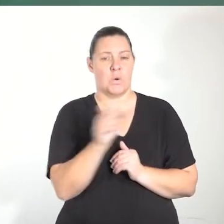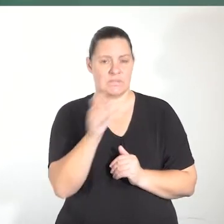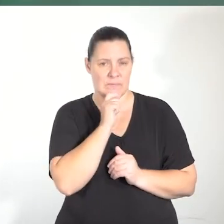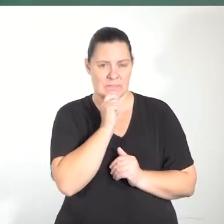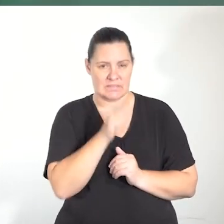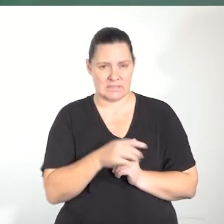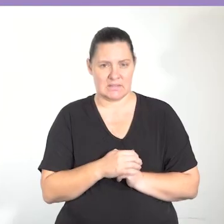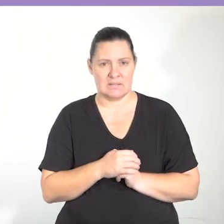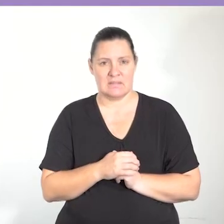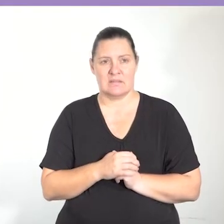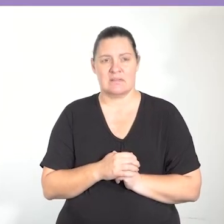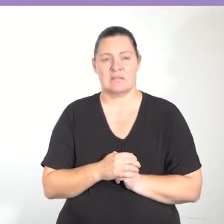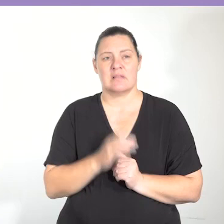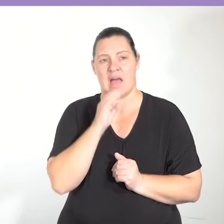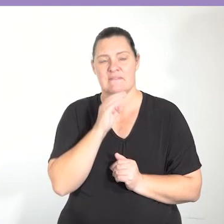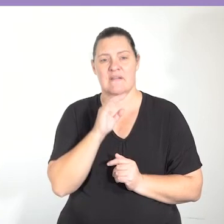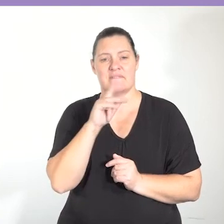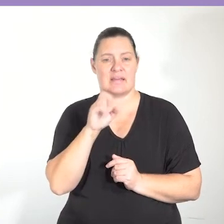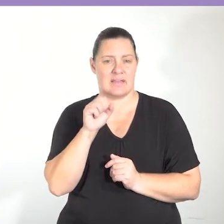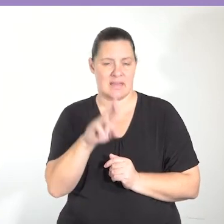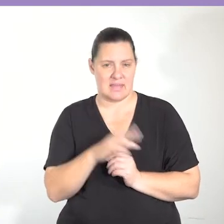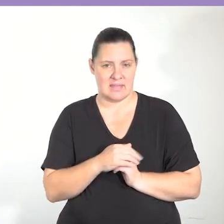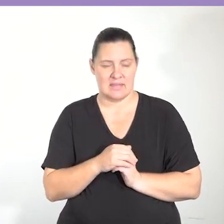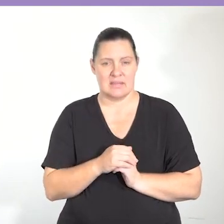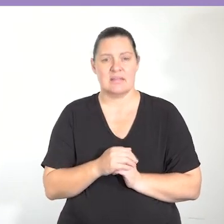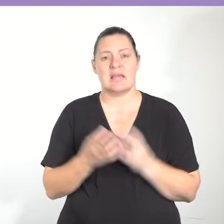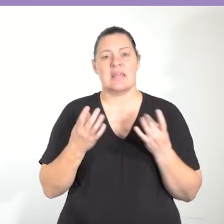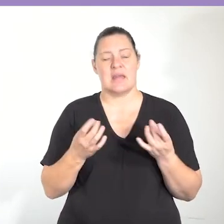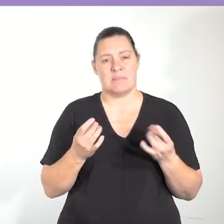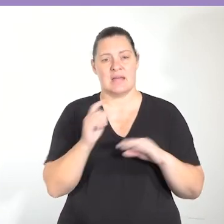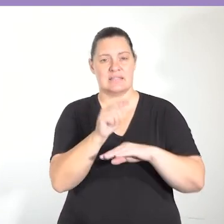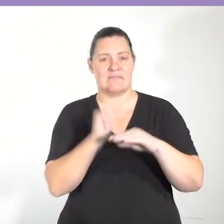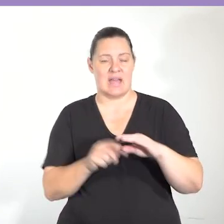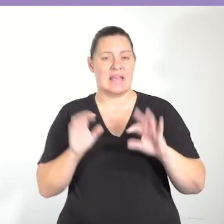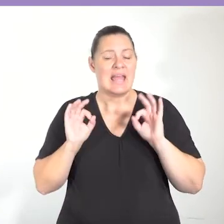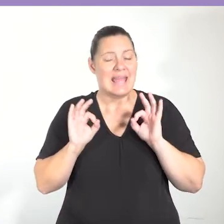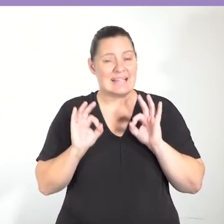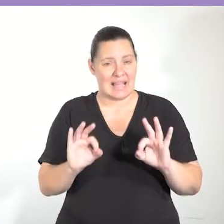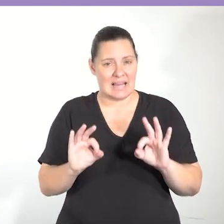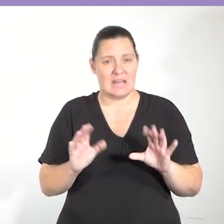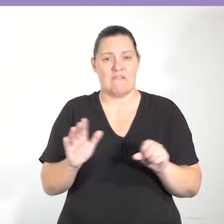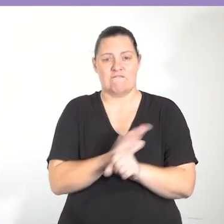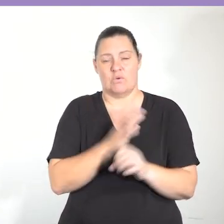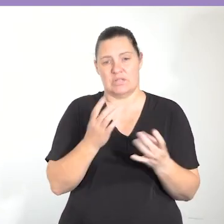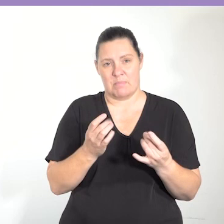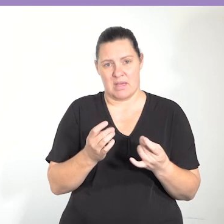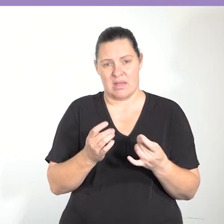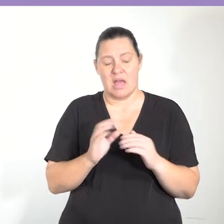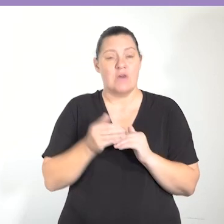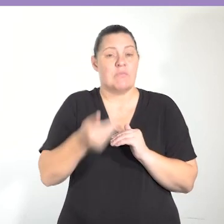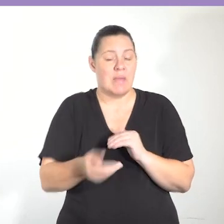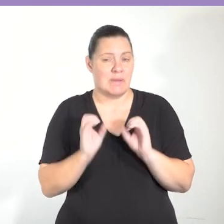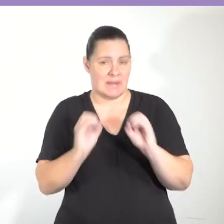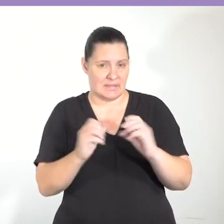lesson. So we have their factors. A factor is a number that divides exactly into a whole number with no remainder.